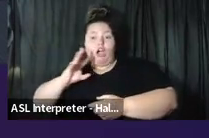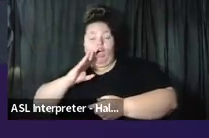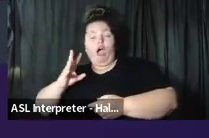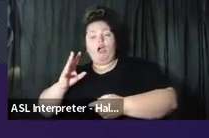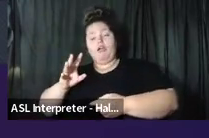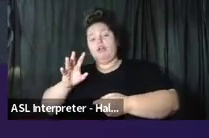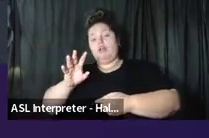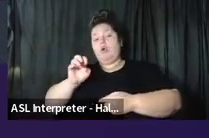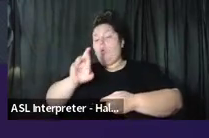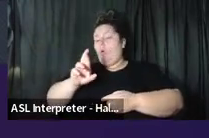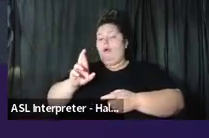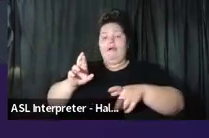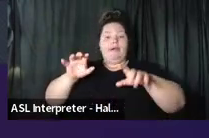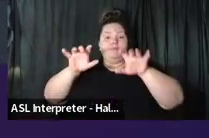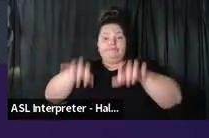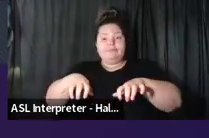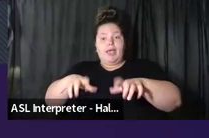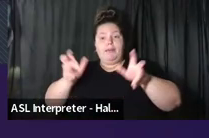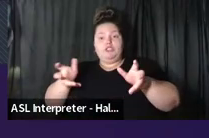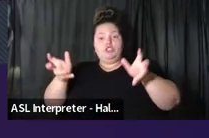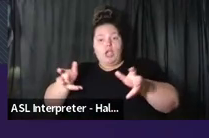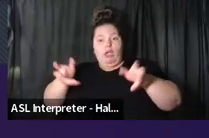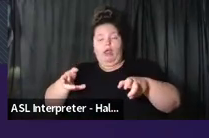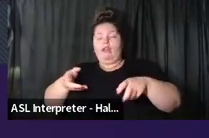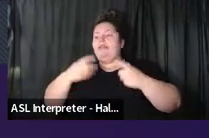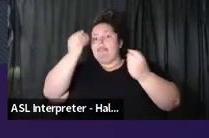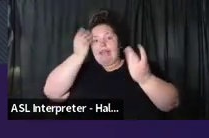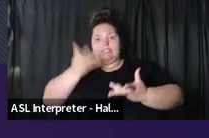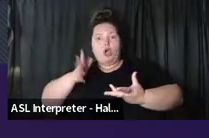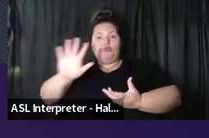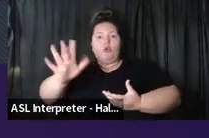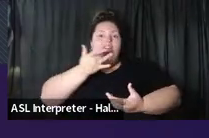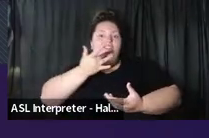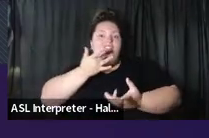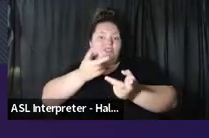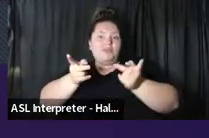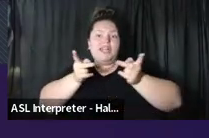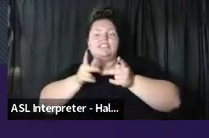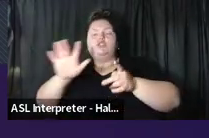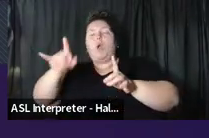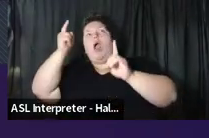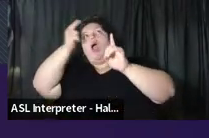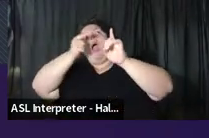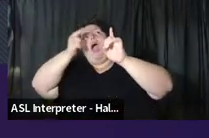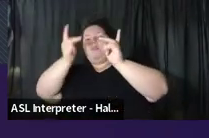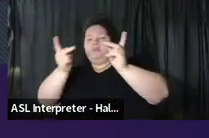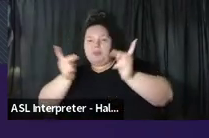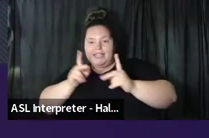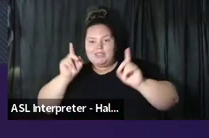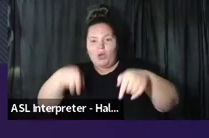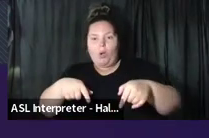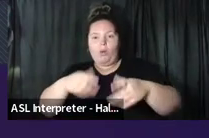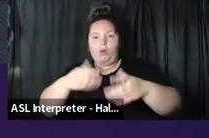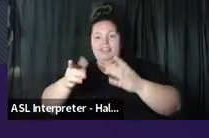chat, let us know like your favorite places to go, what will be your dream place to go, things that you love